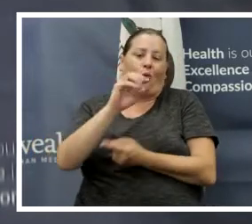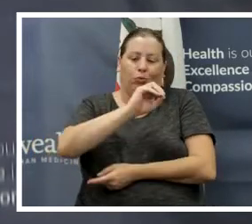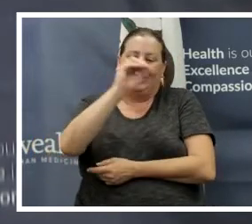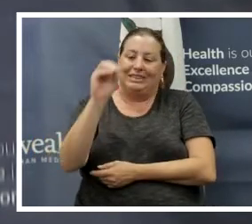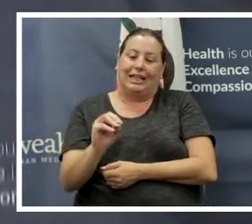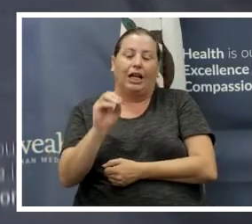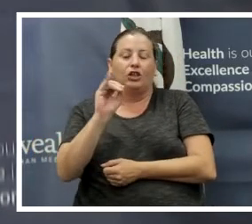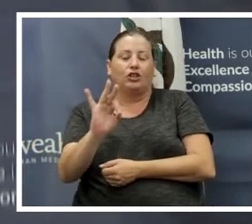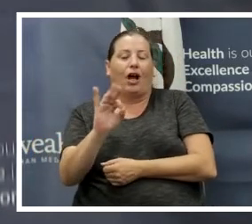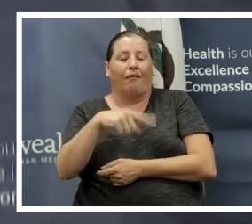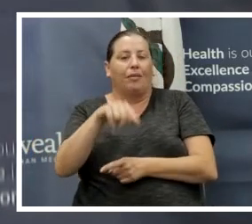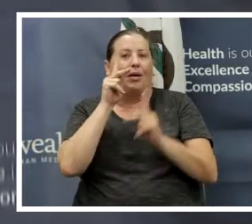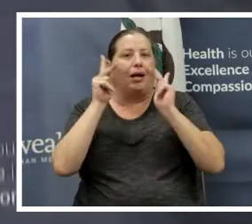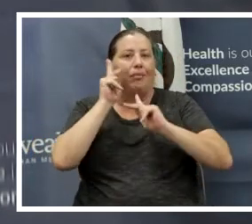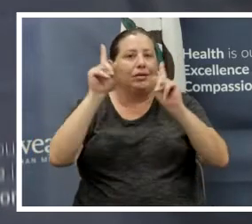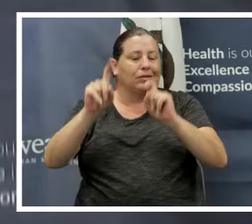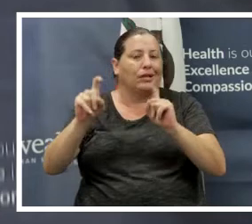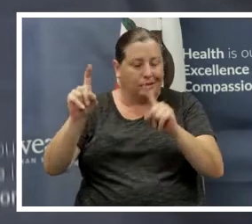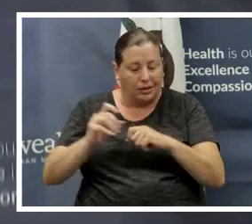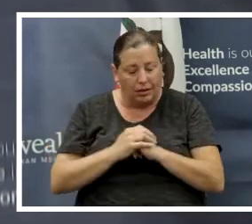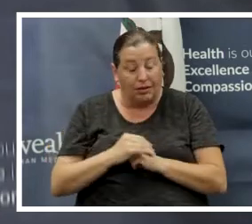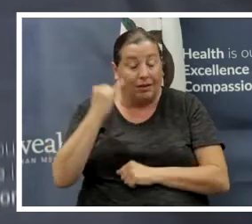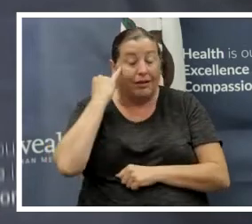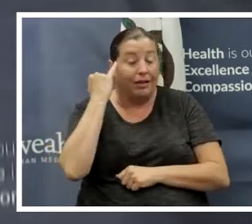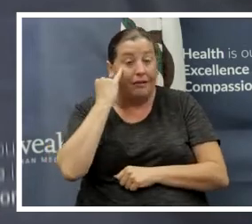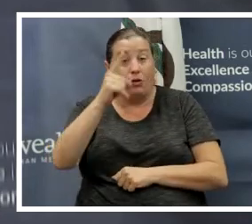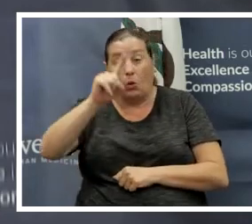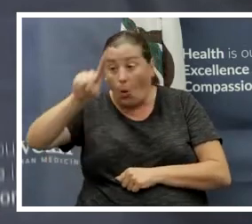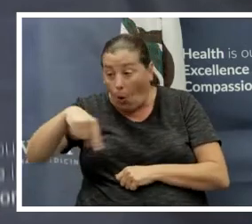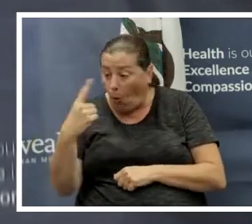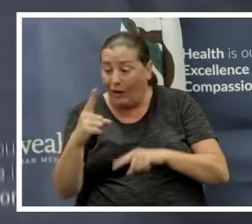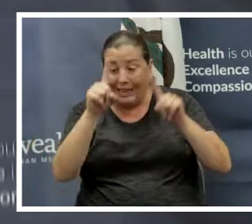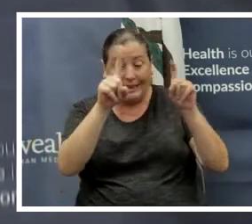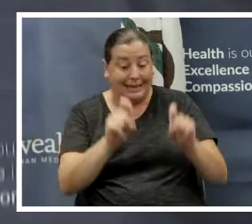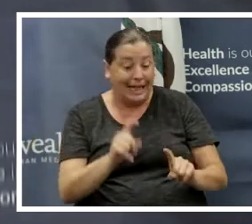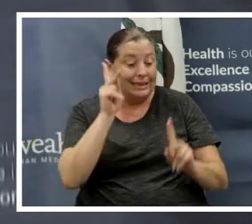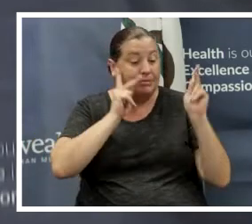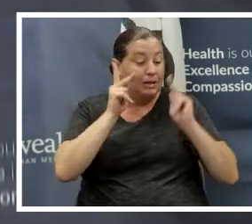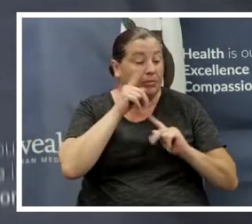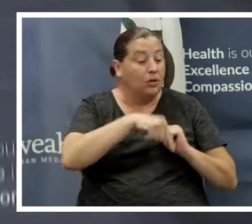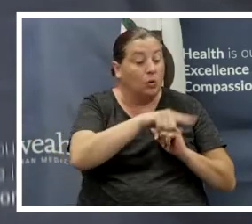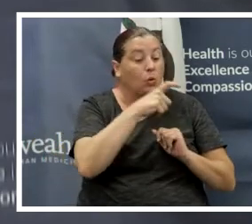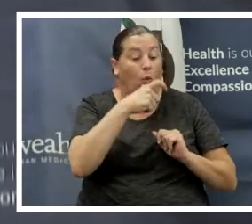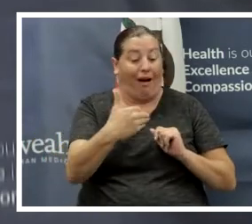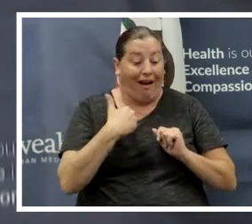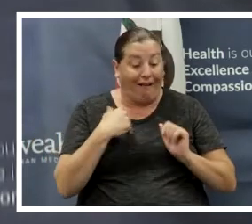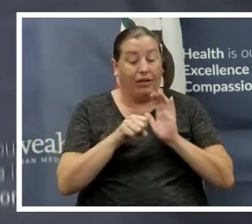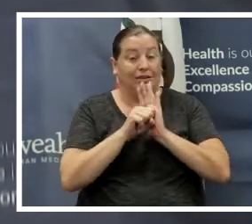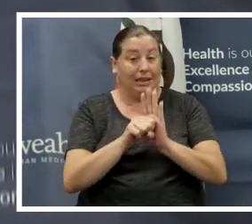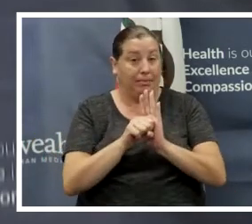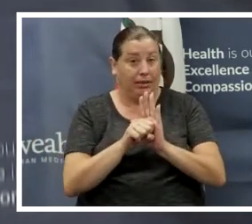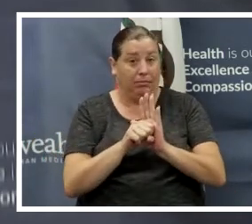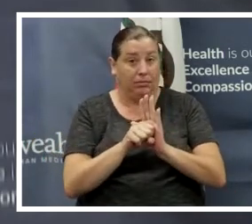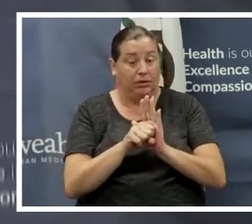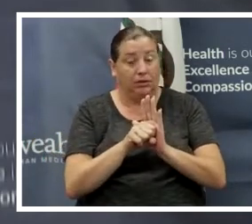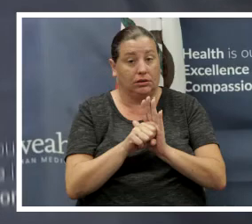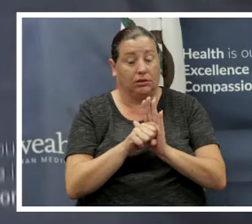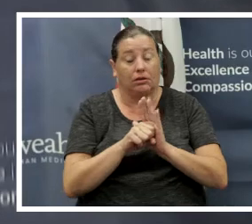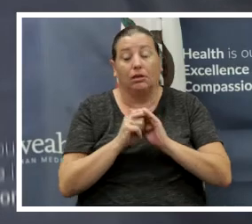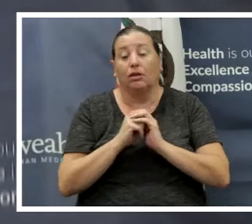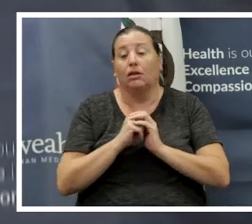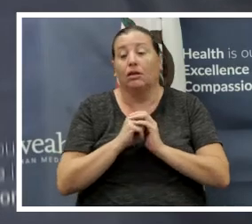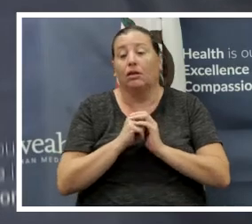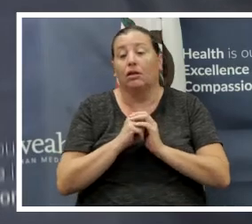tested. If you only test symptomatic patients, and then I won't say few,